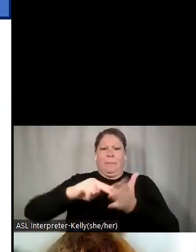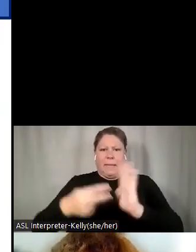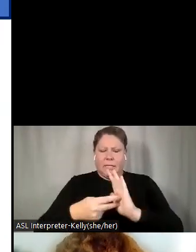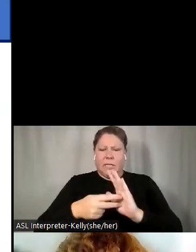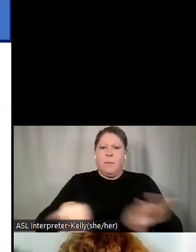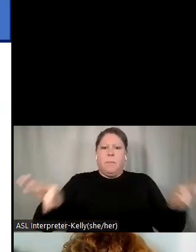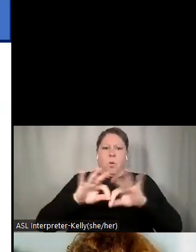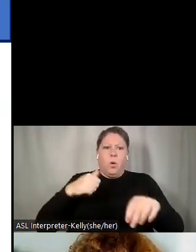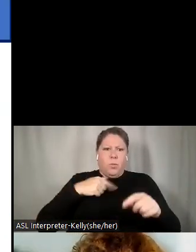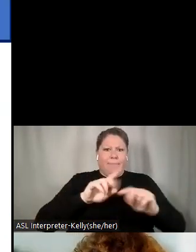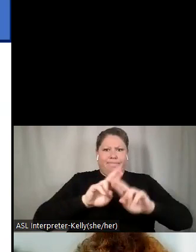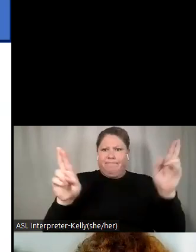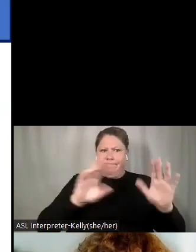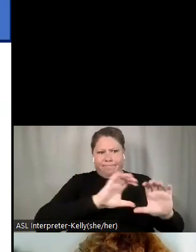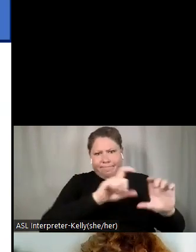please.